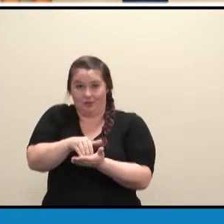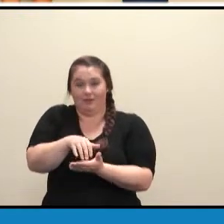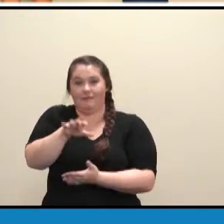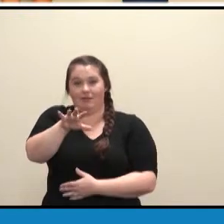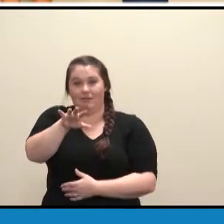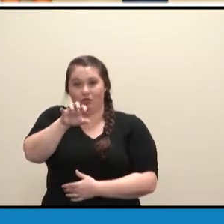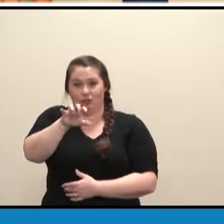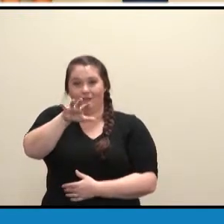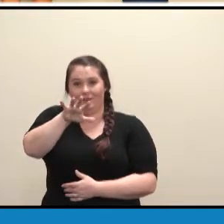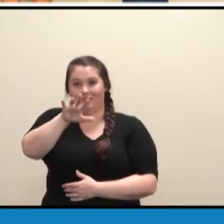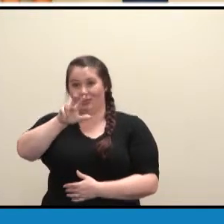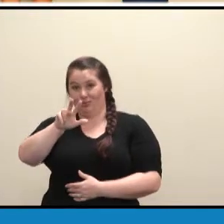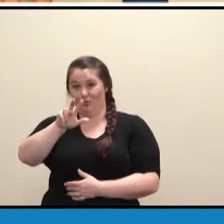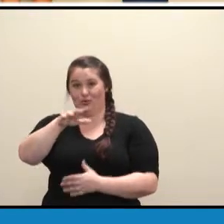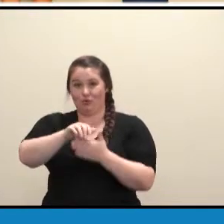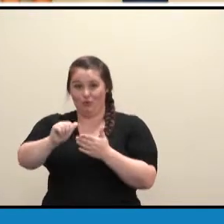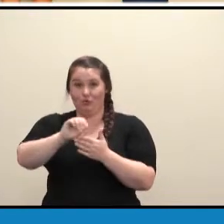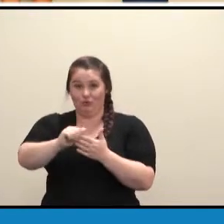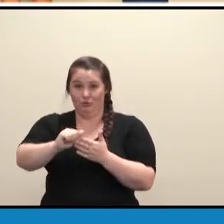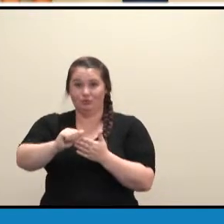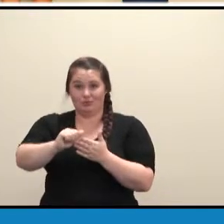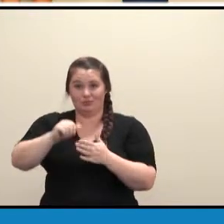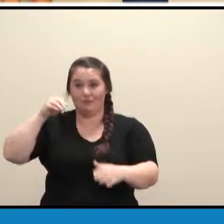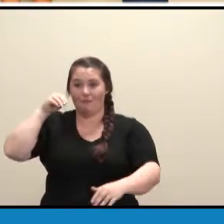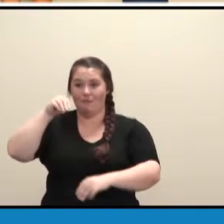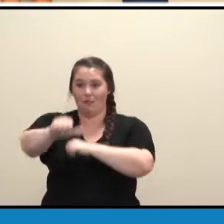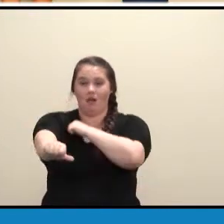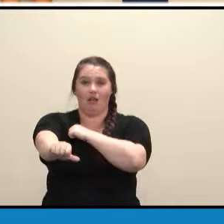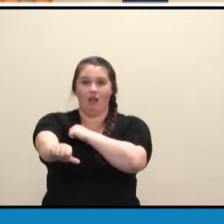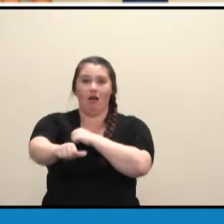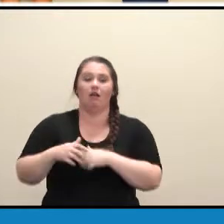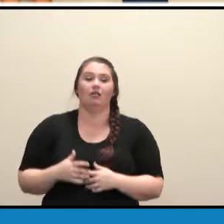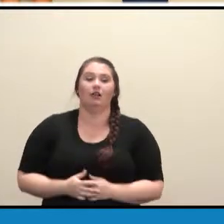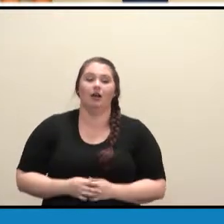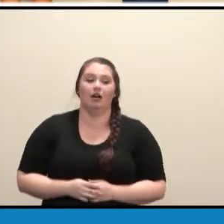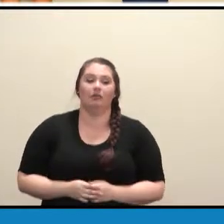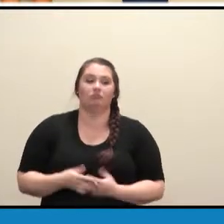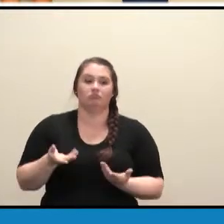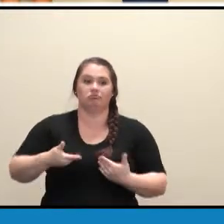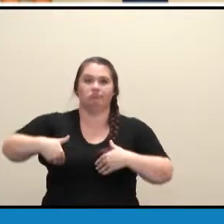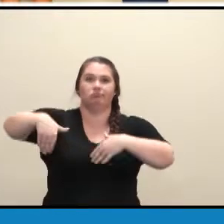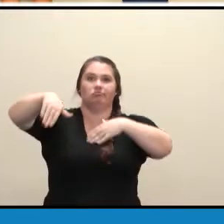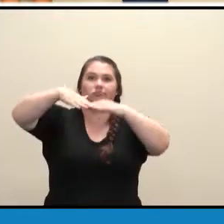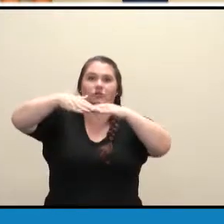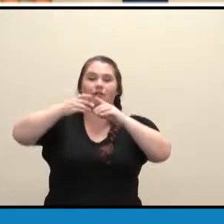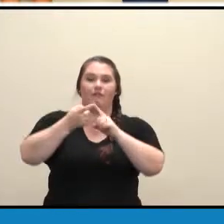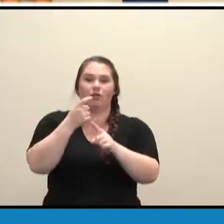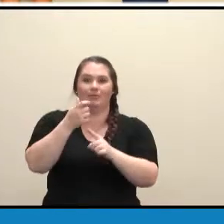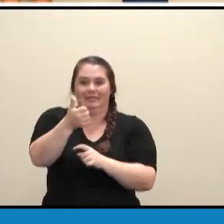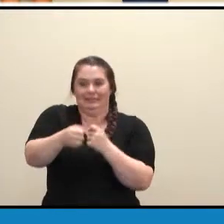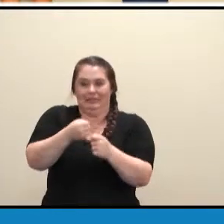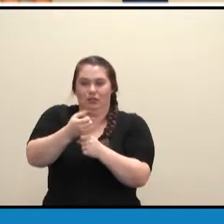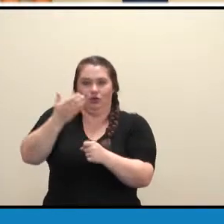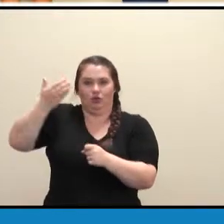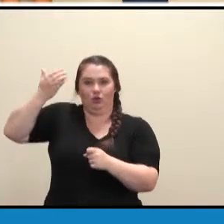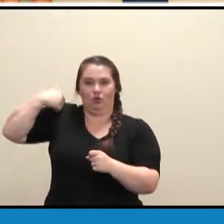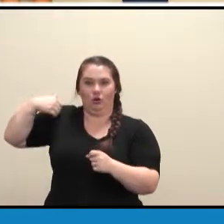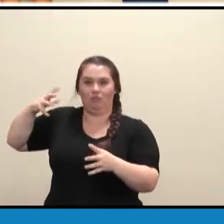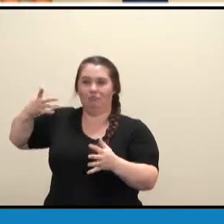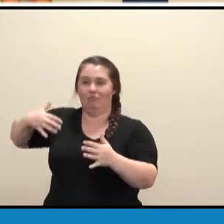$111,353 was awarded, bringing the amount of grant funds over the past decade and a half to more than $2